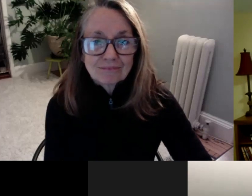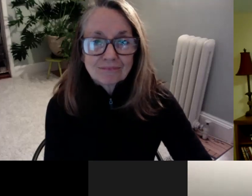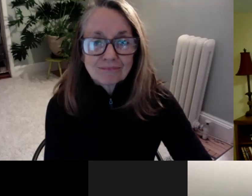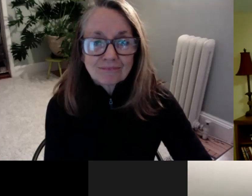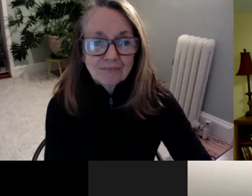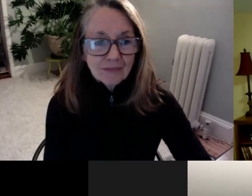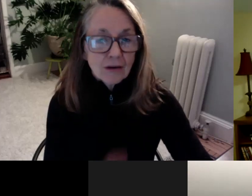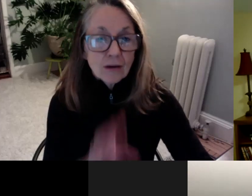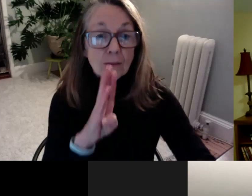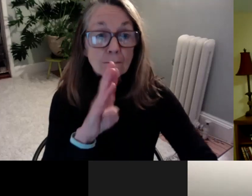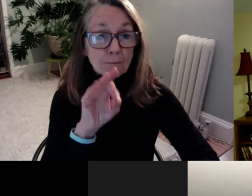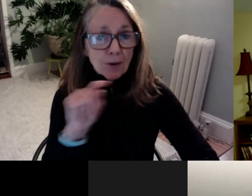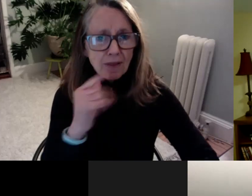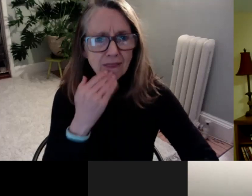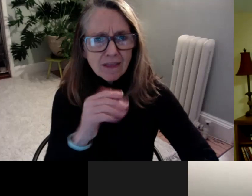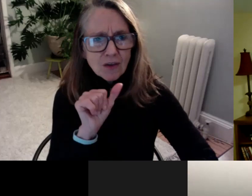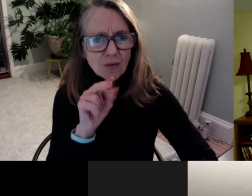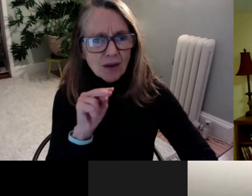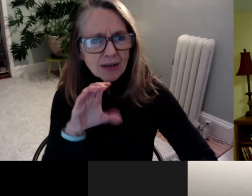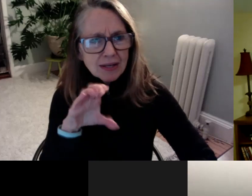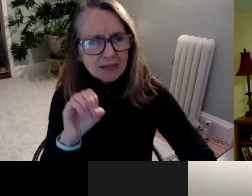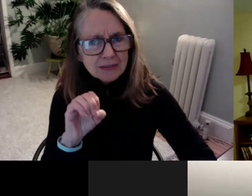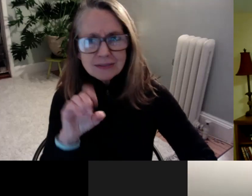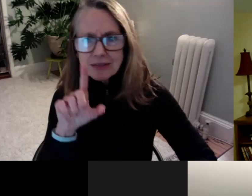Thank you, Anita. I really appreciate that, and Rita too.